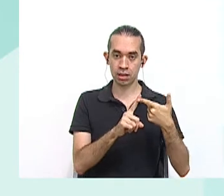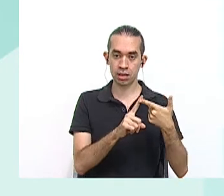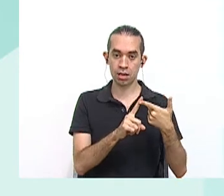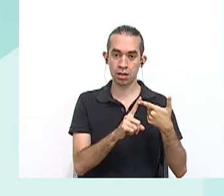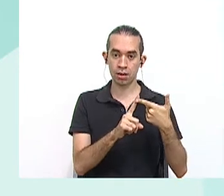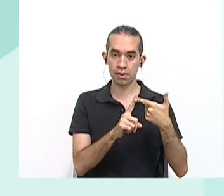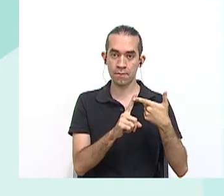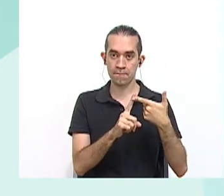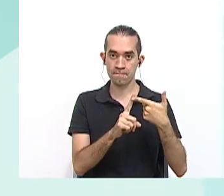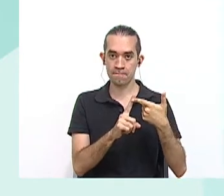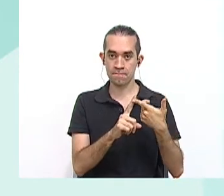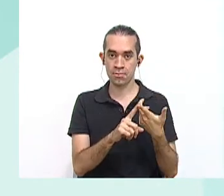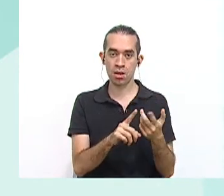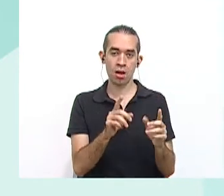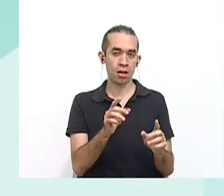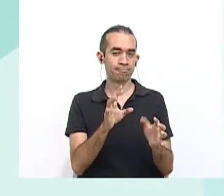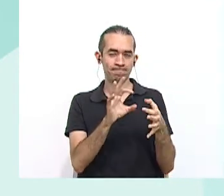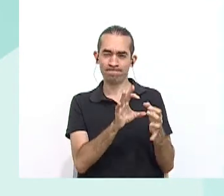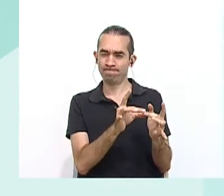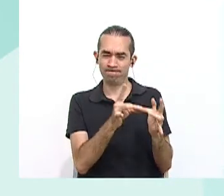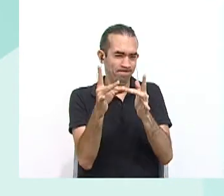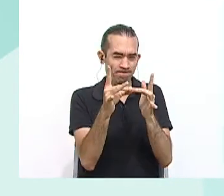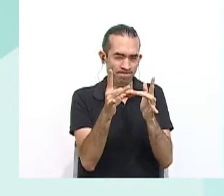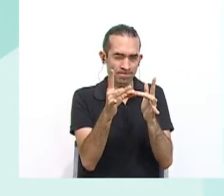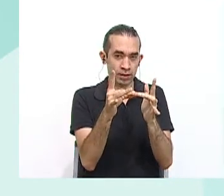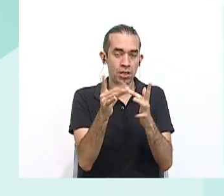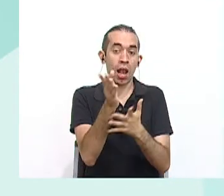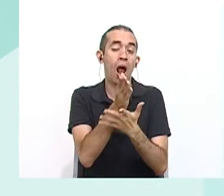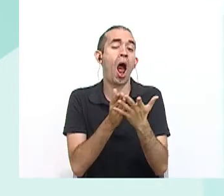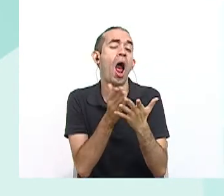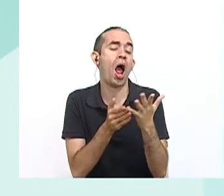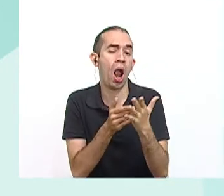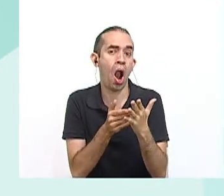to help you find information. The